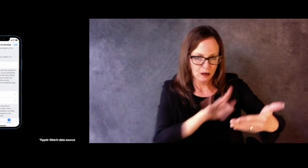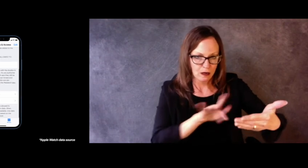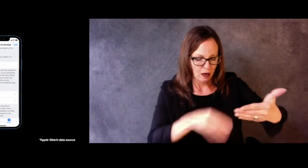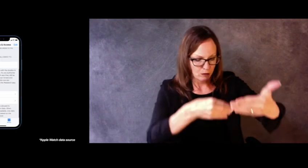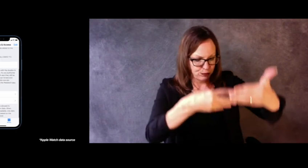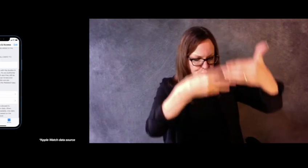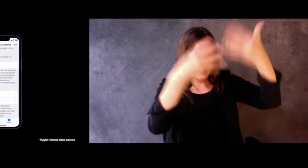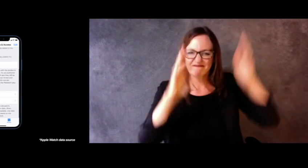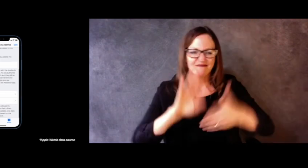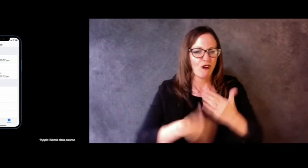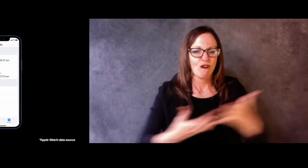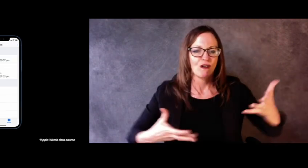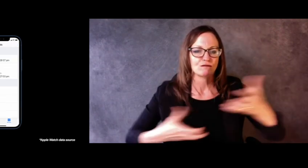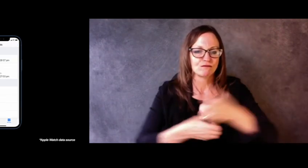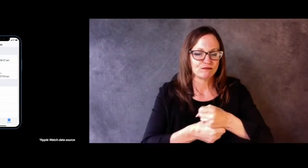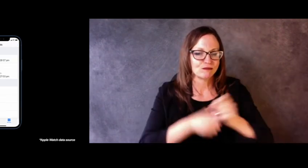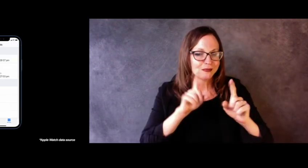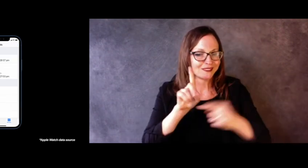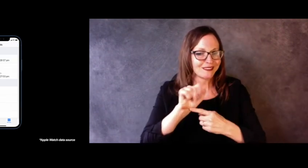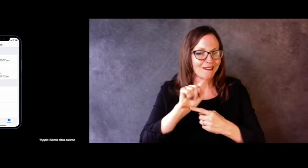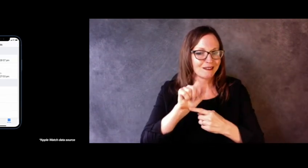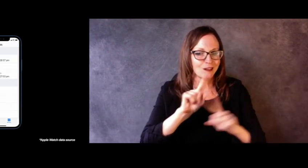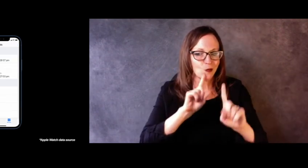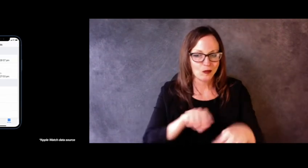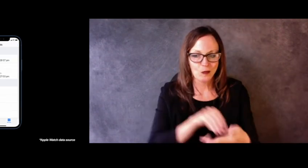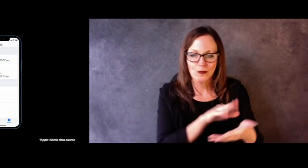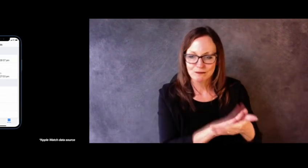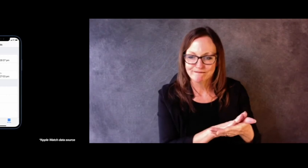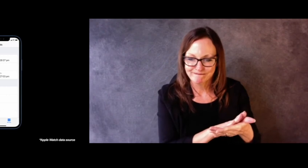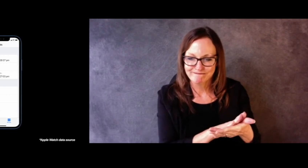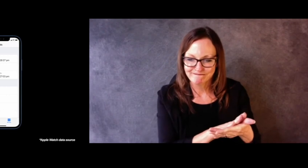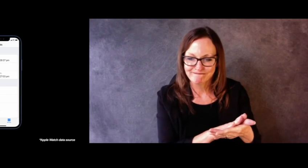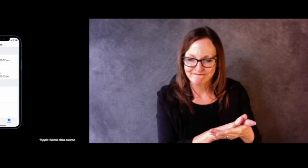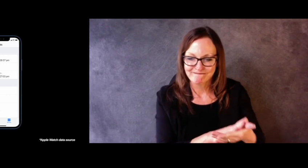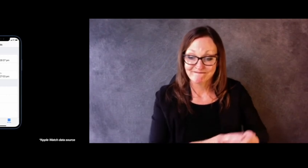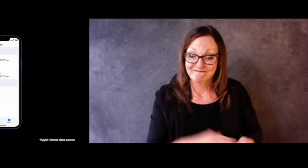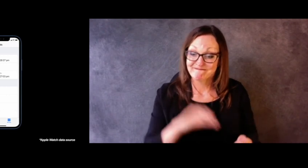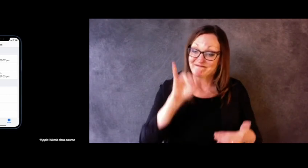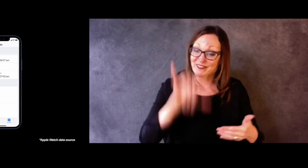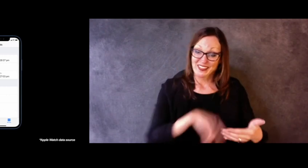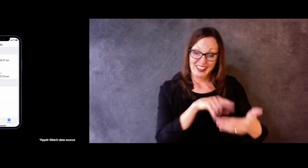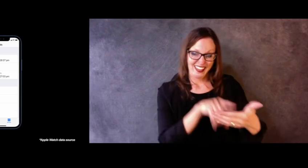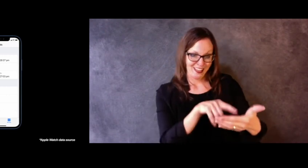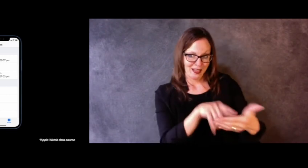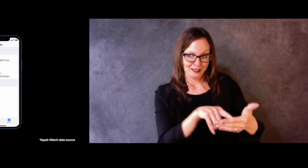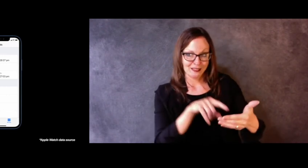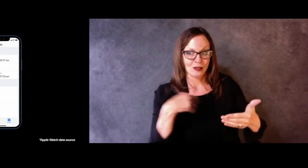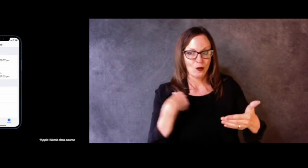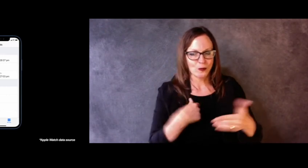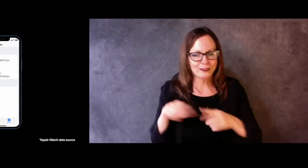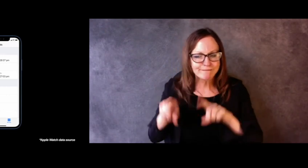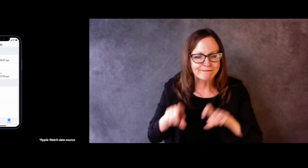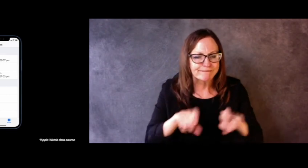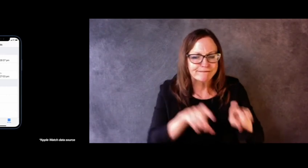from, and the specific data points as they were identified during testing. See what decibel levels can be